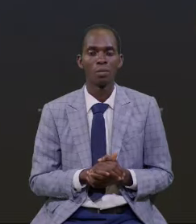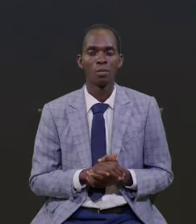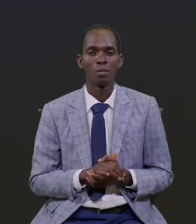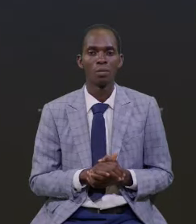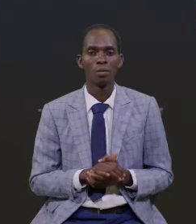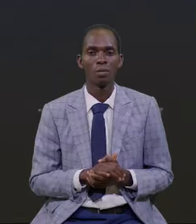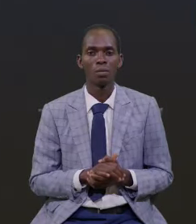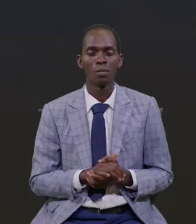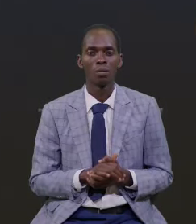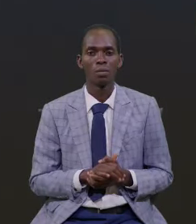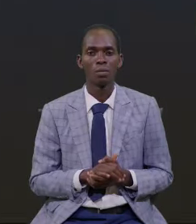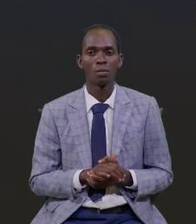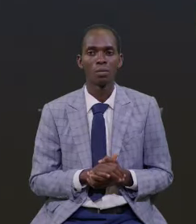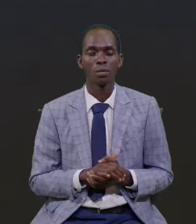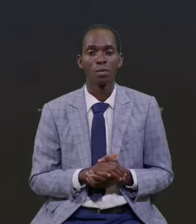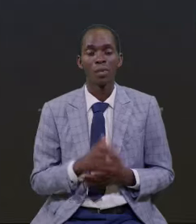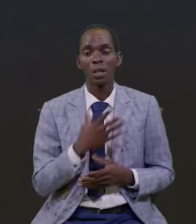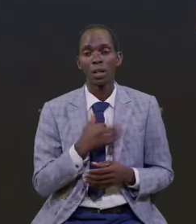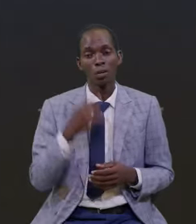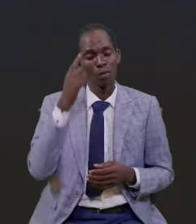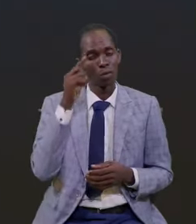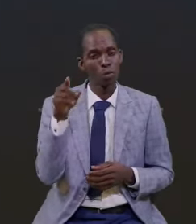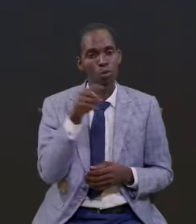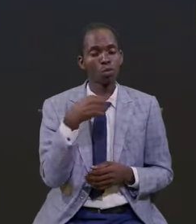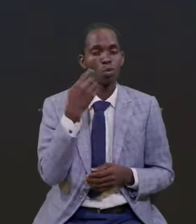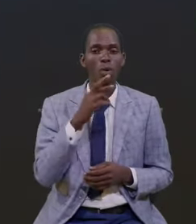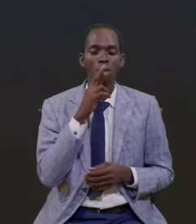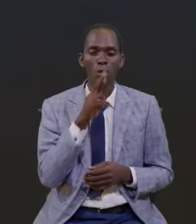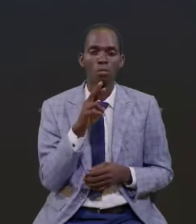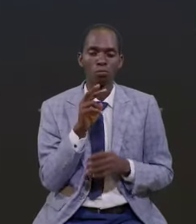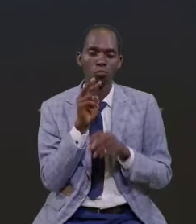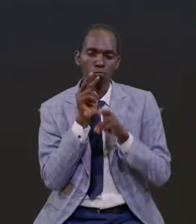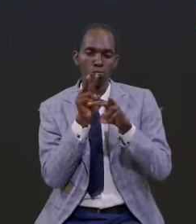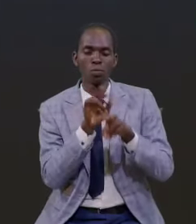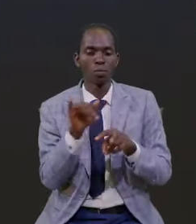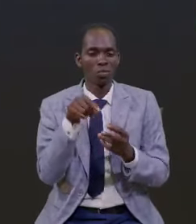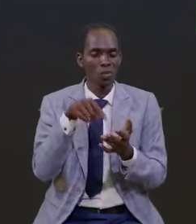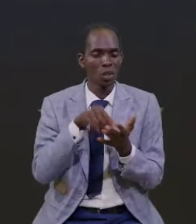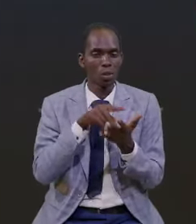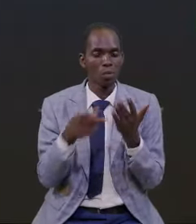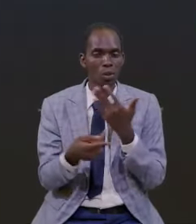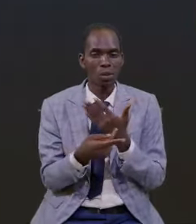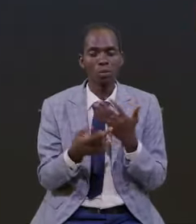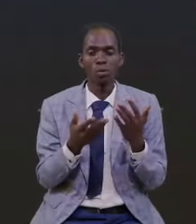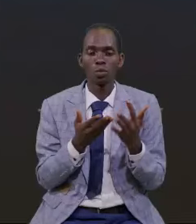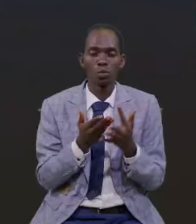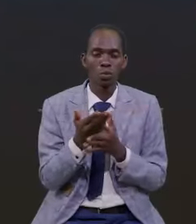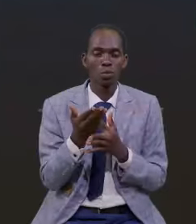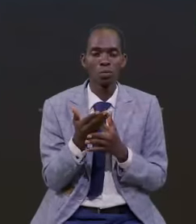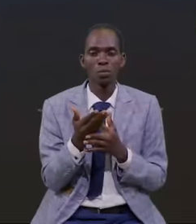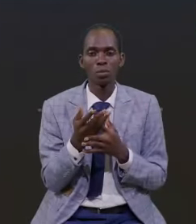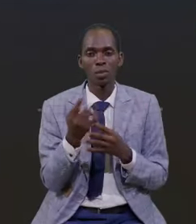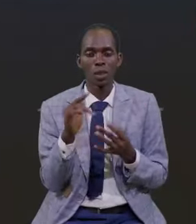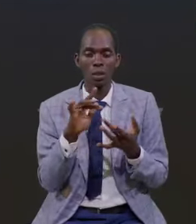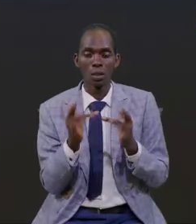And if you are watching online, check your WhatsApp for online